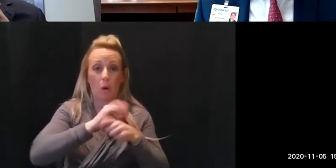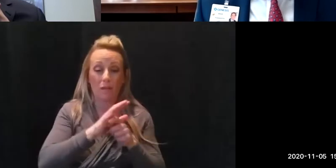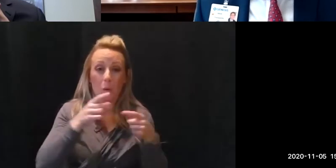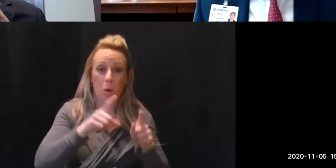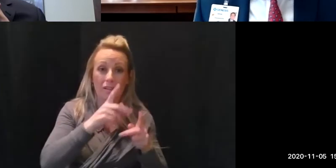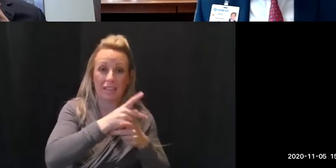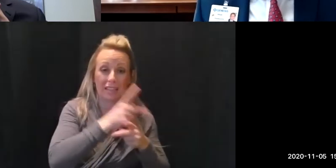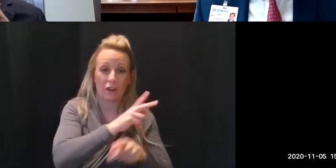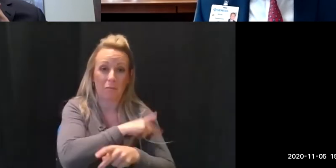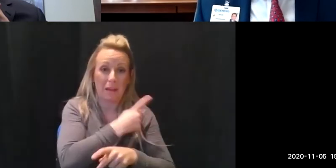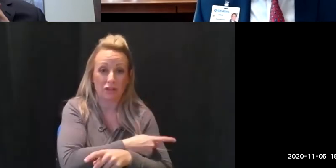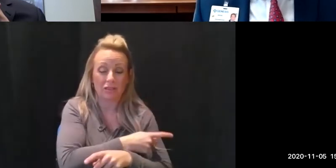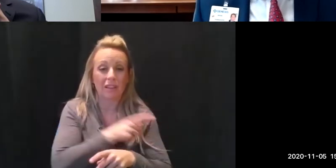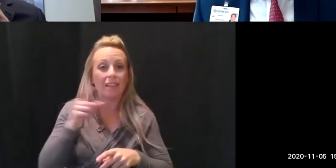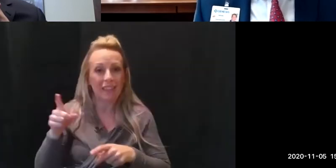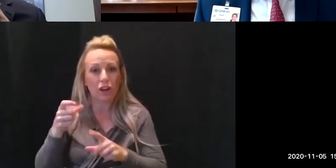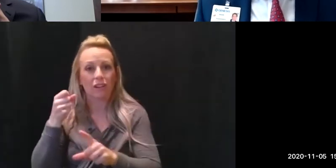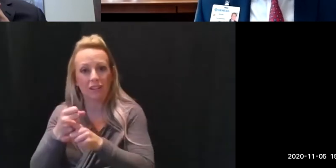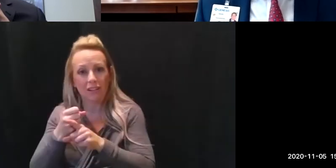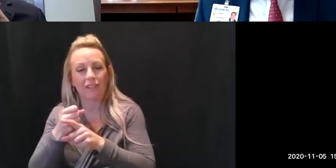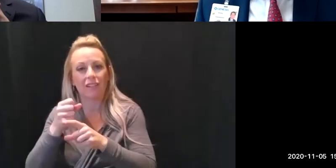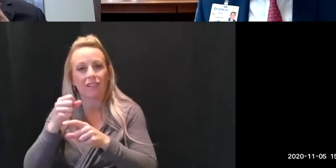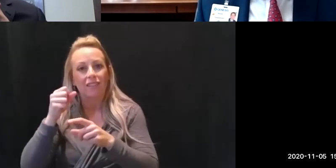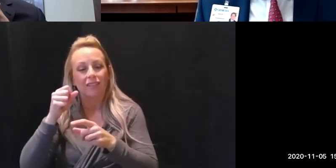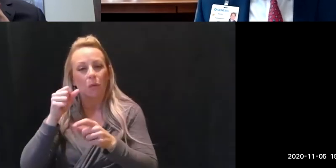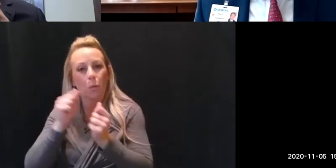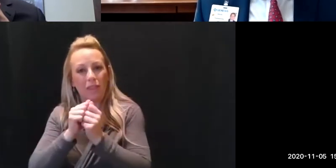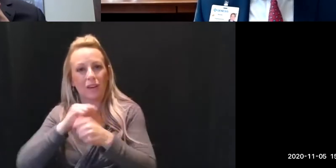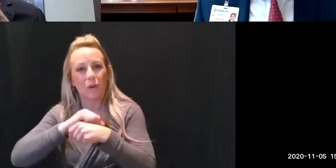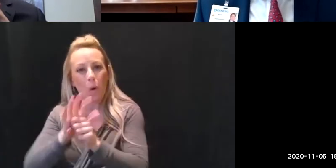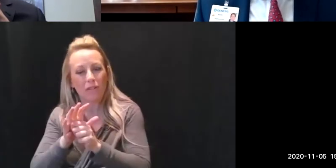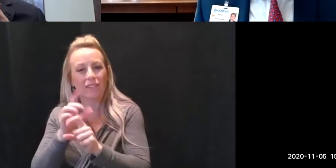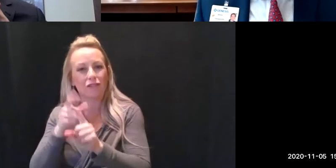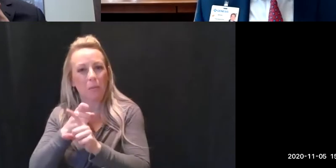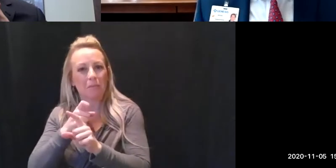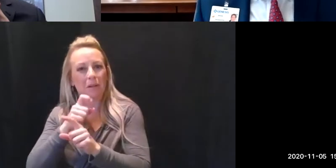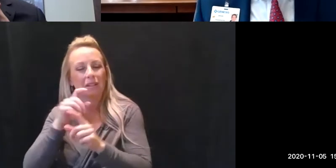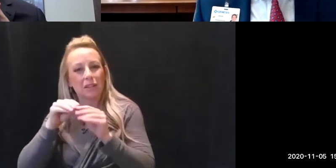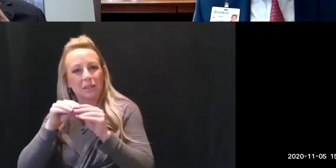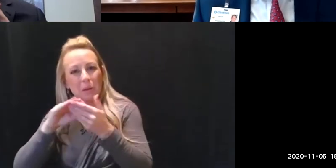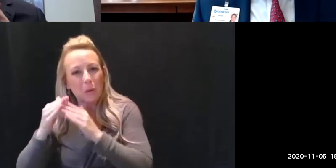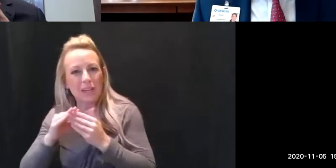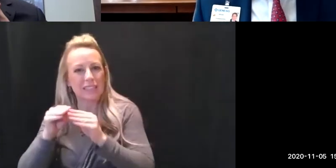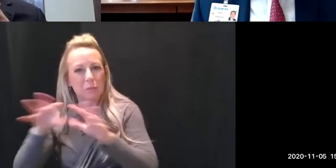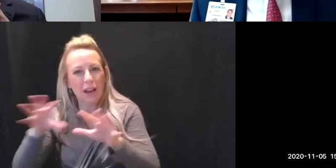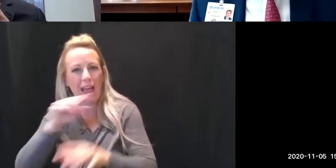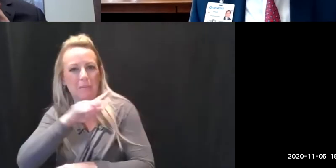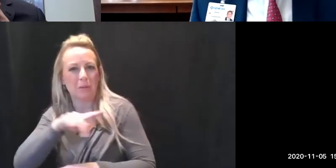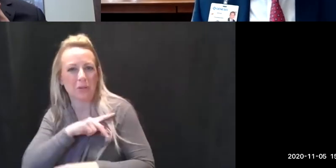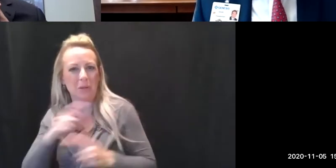them are catching it at home or in their personal life with community spread. Now,